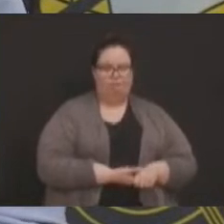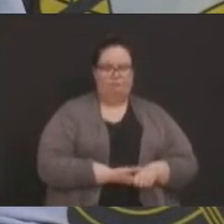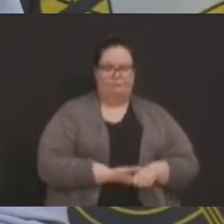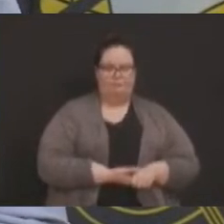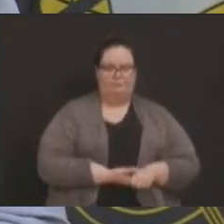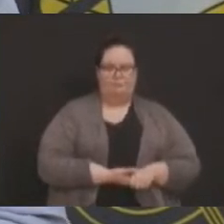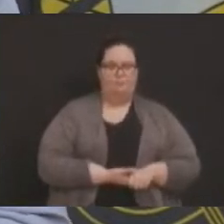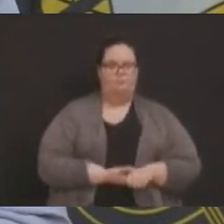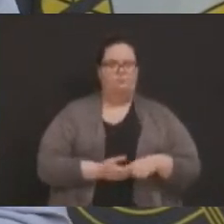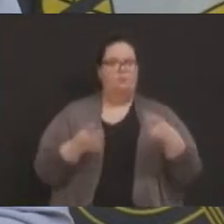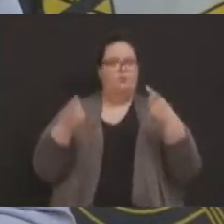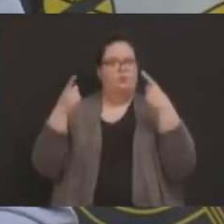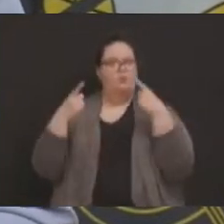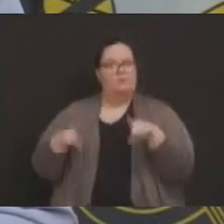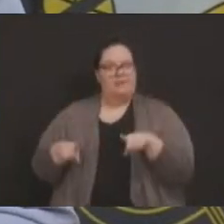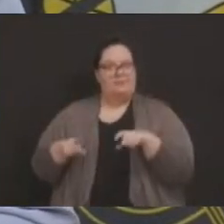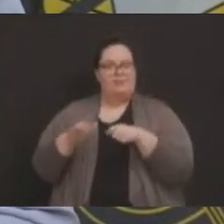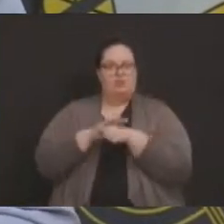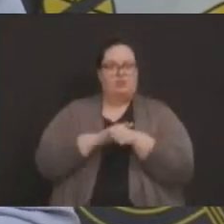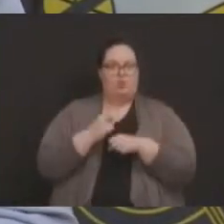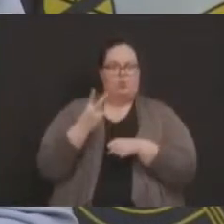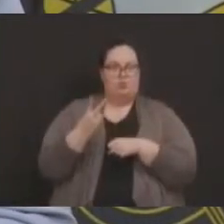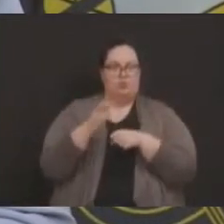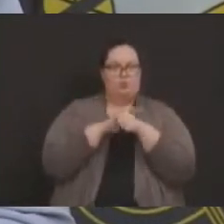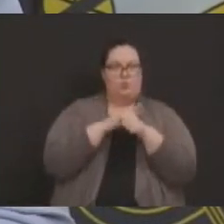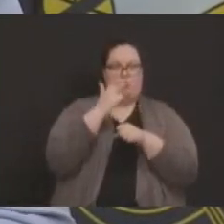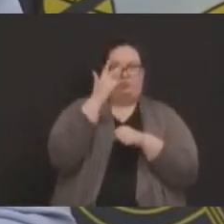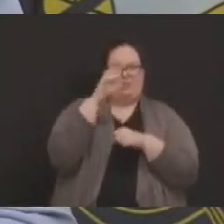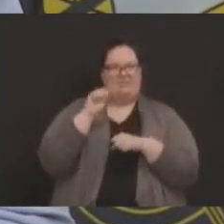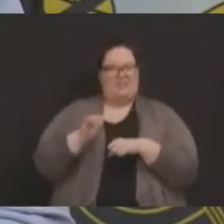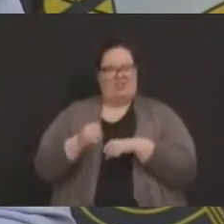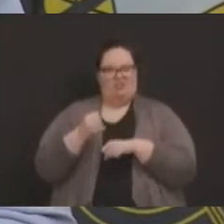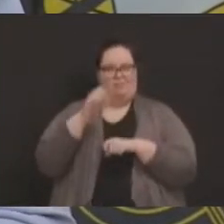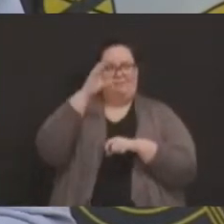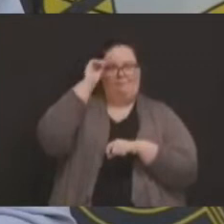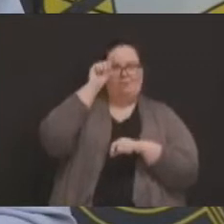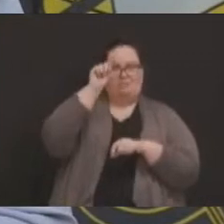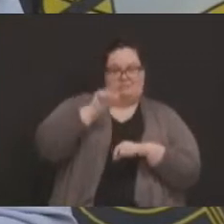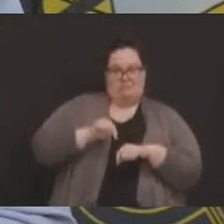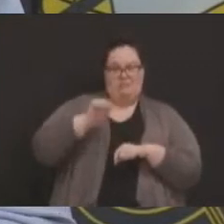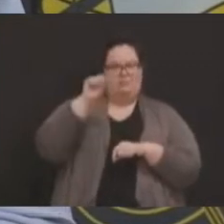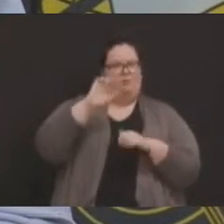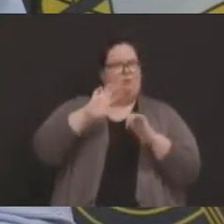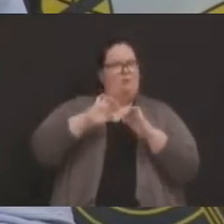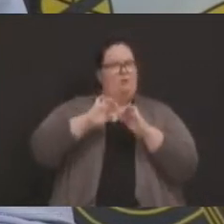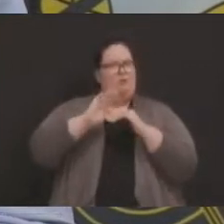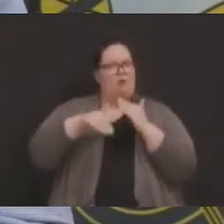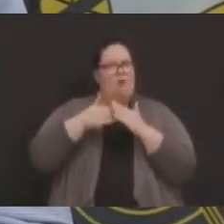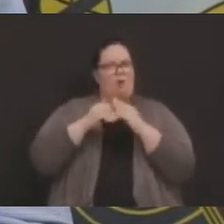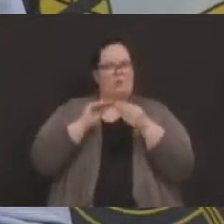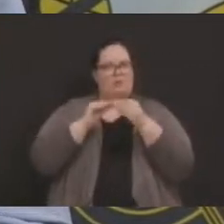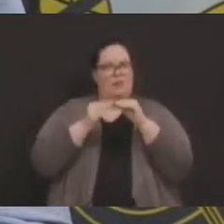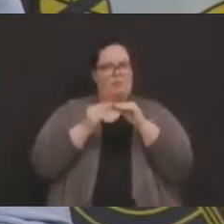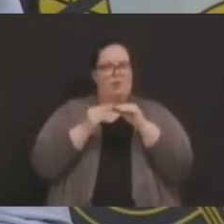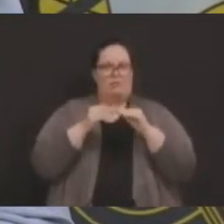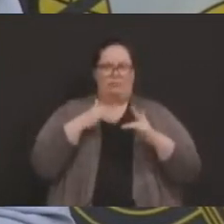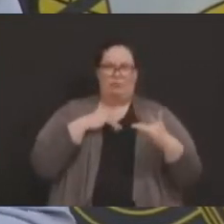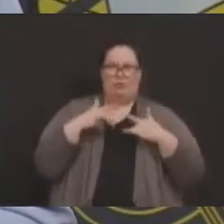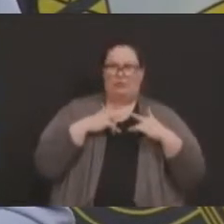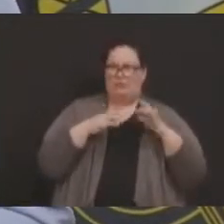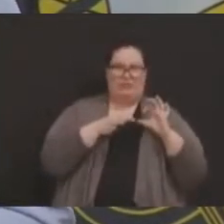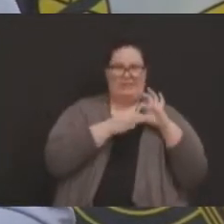linked were able to be linked. So the contact tracers, again, they worked really, really hard over the weekend to make those